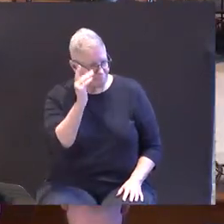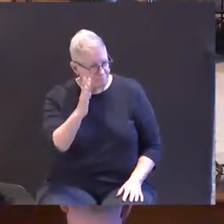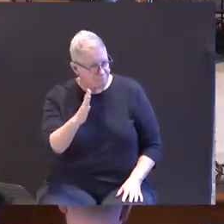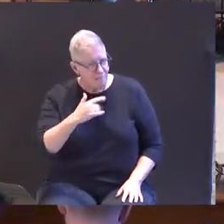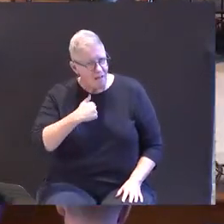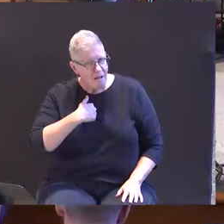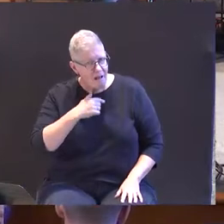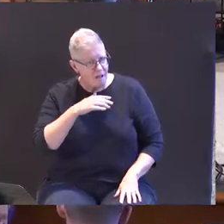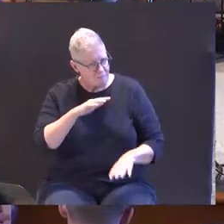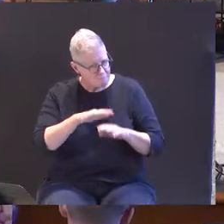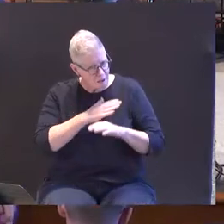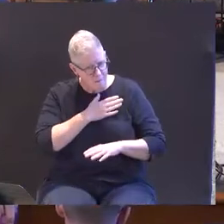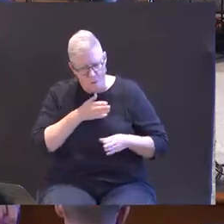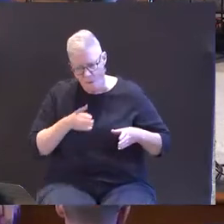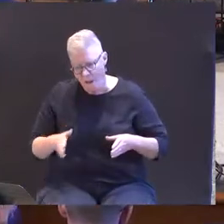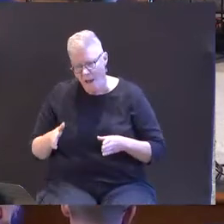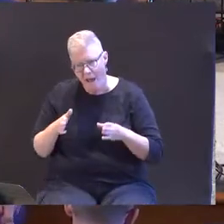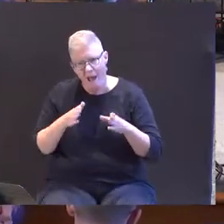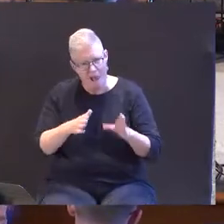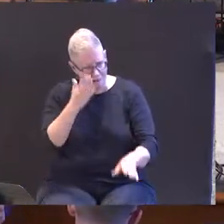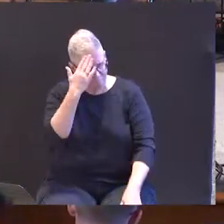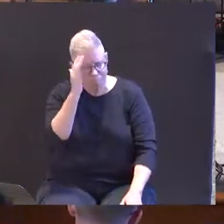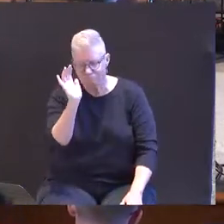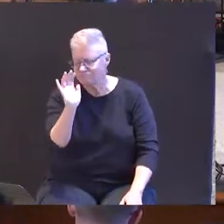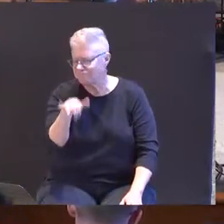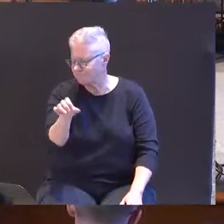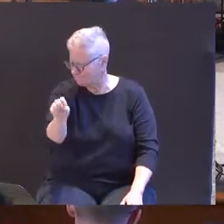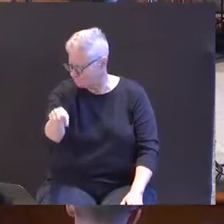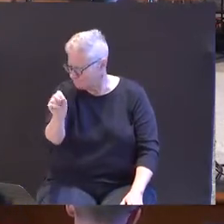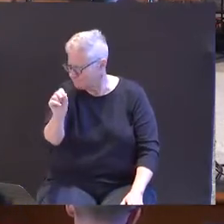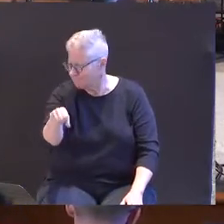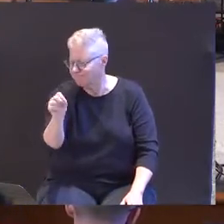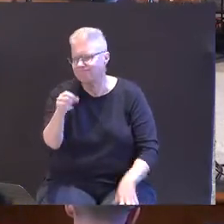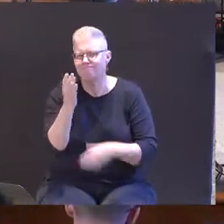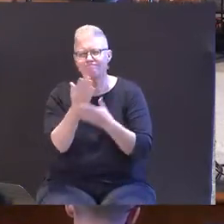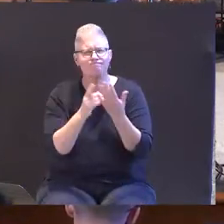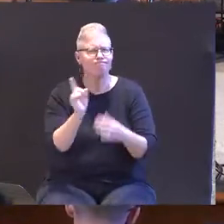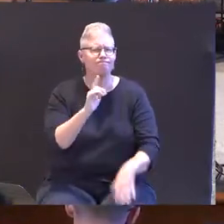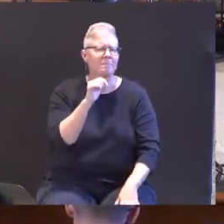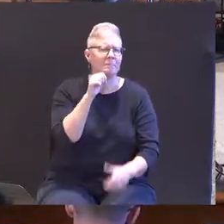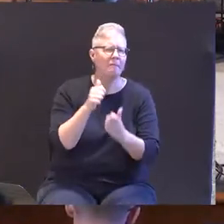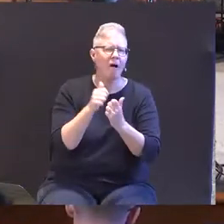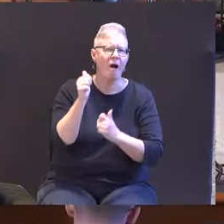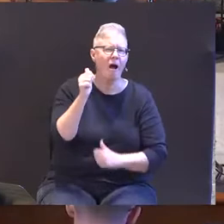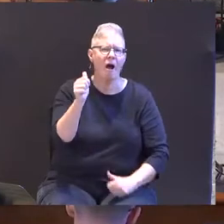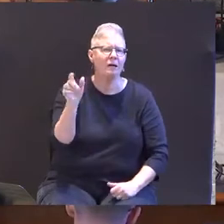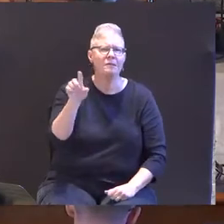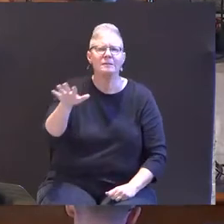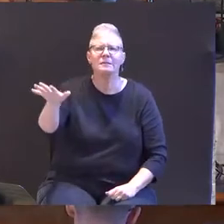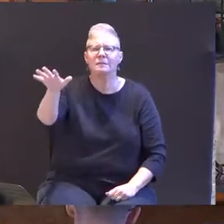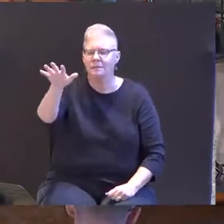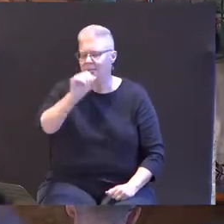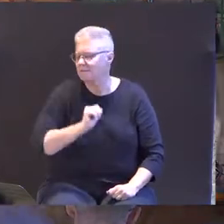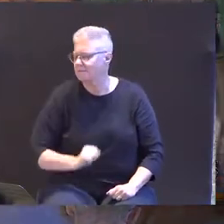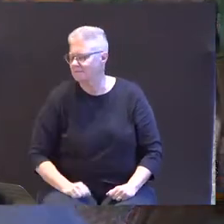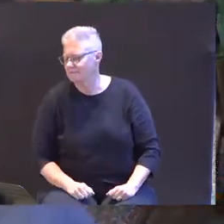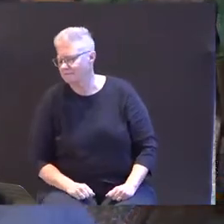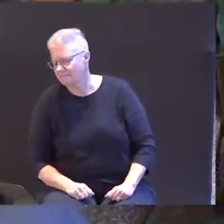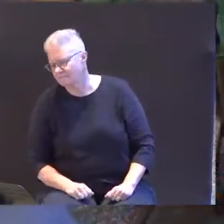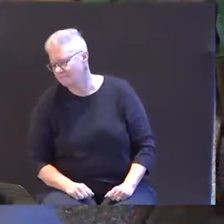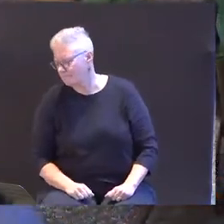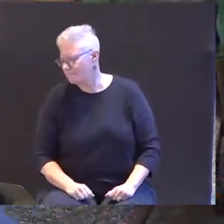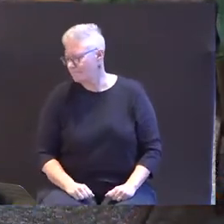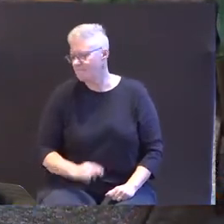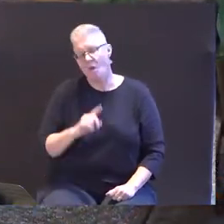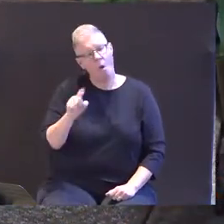I'm on my way, I know I am. Somewhere not so far from here. All